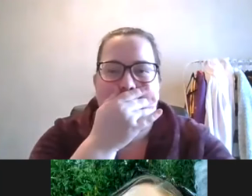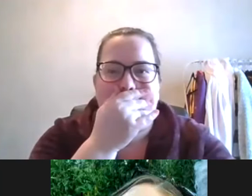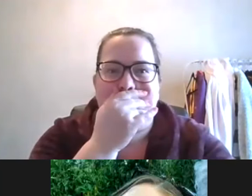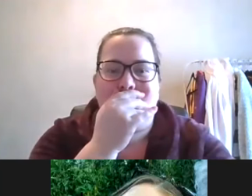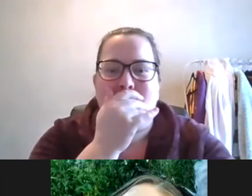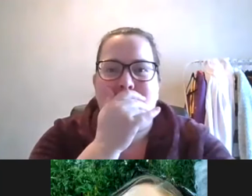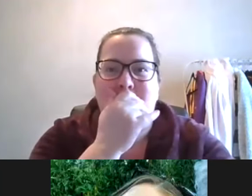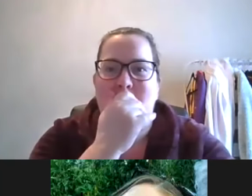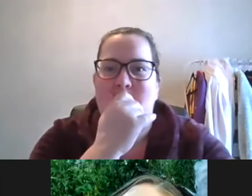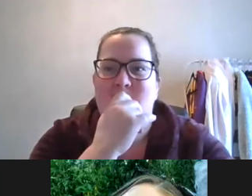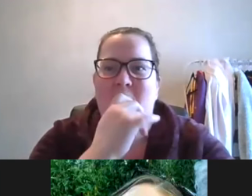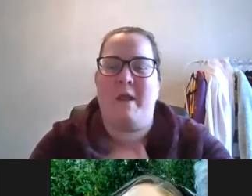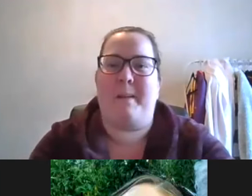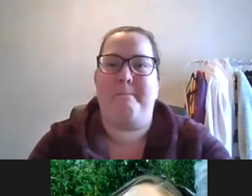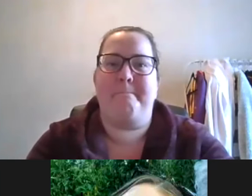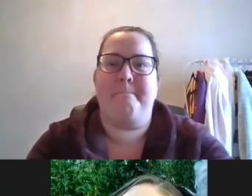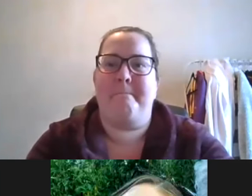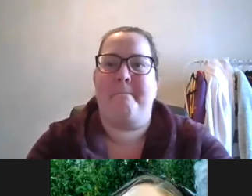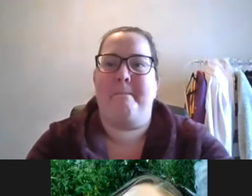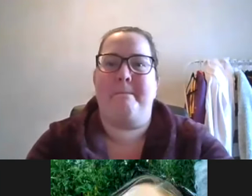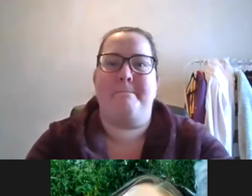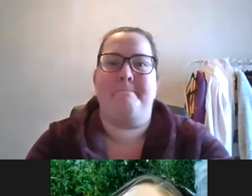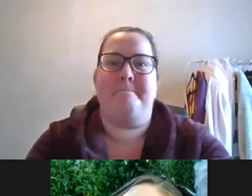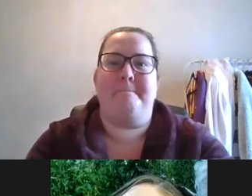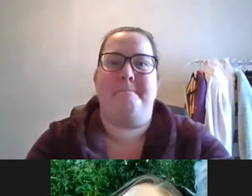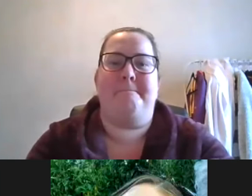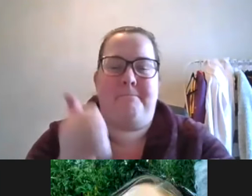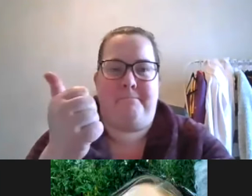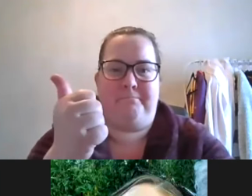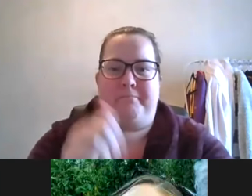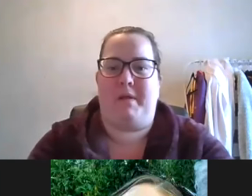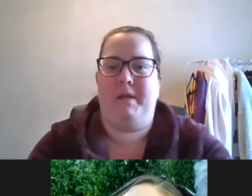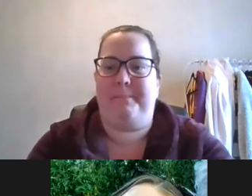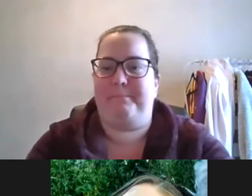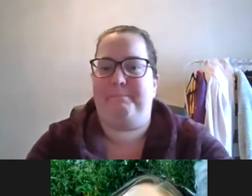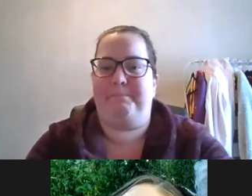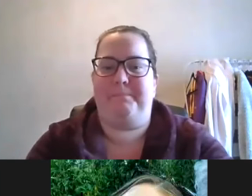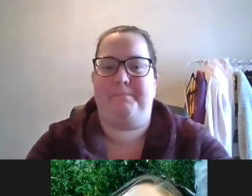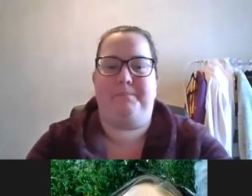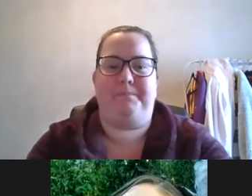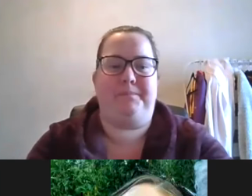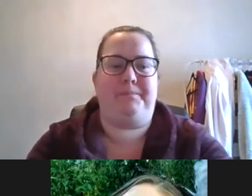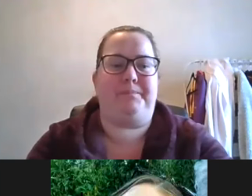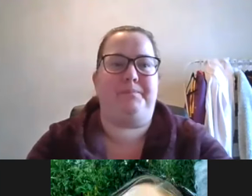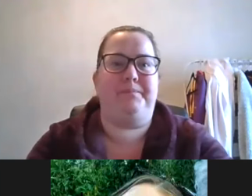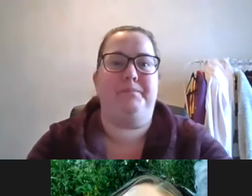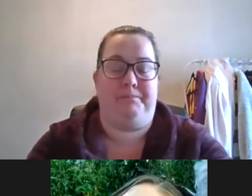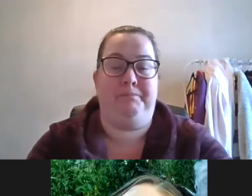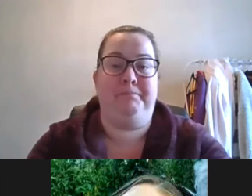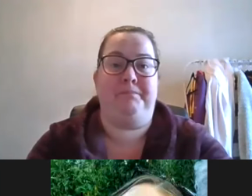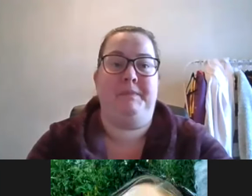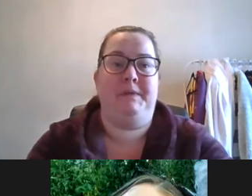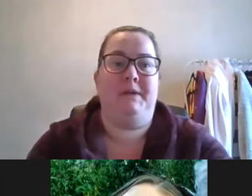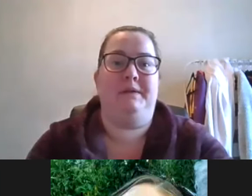So, shall we have a 10-minute break after that? Yeah, we come back at